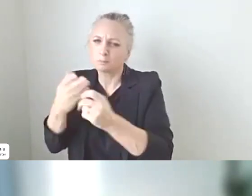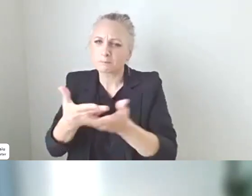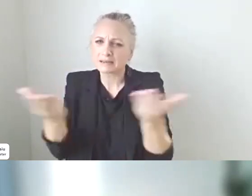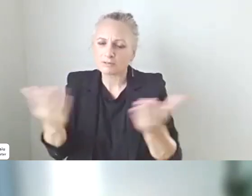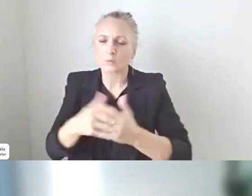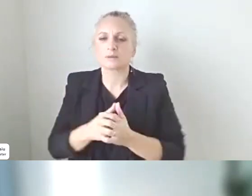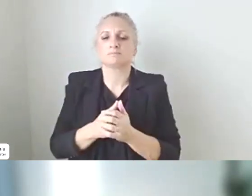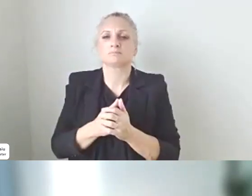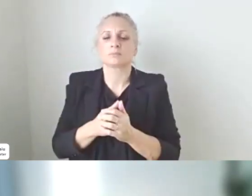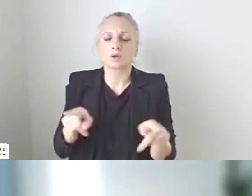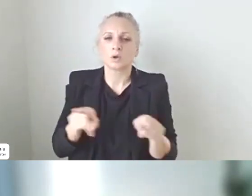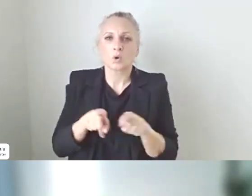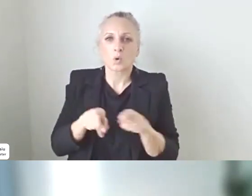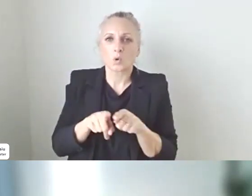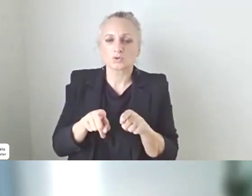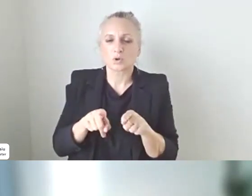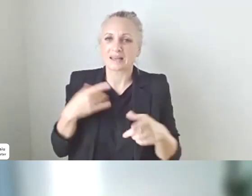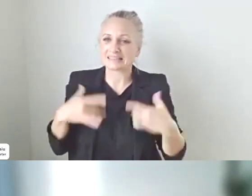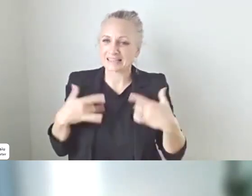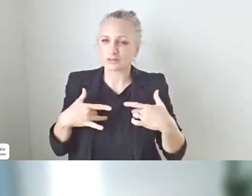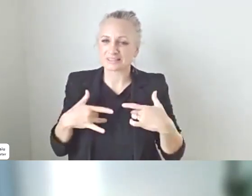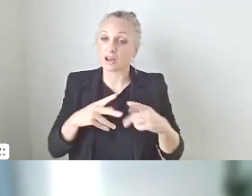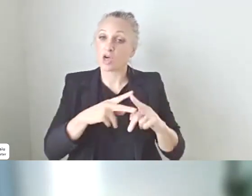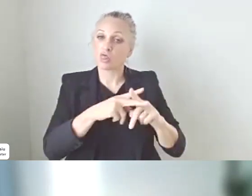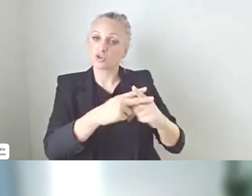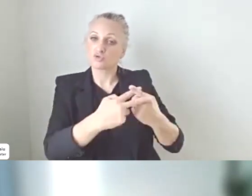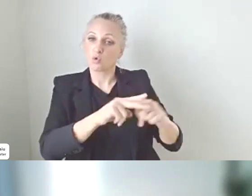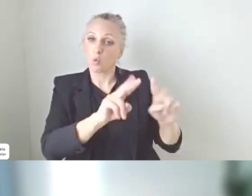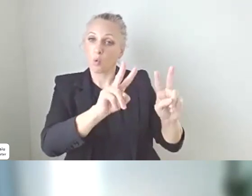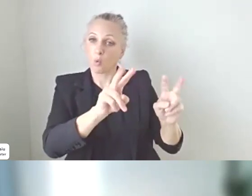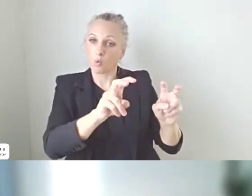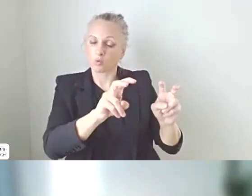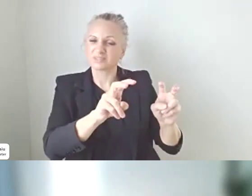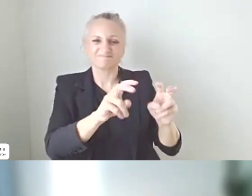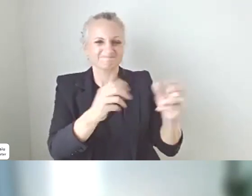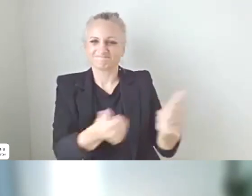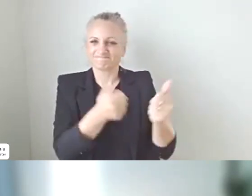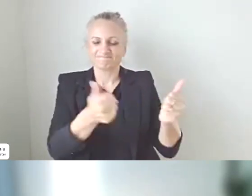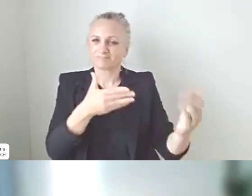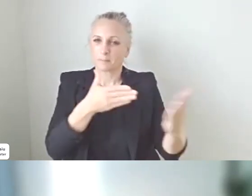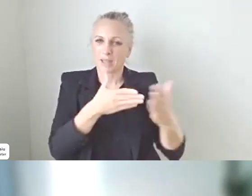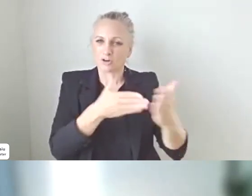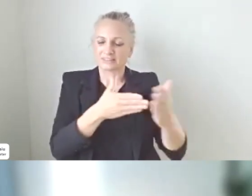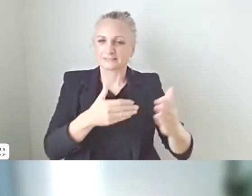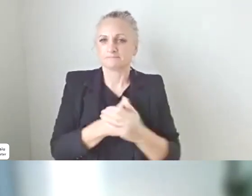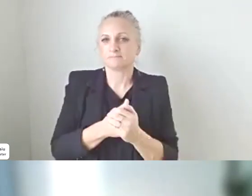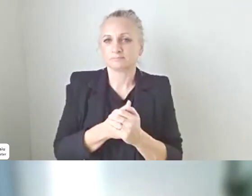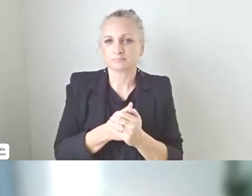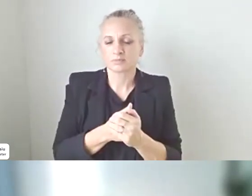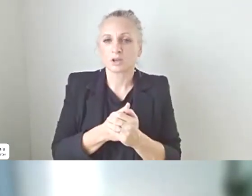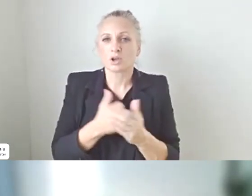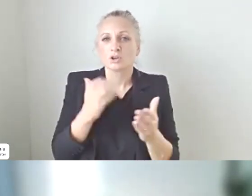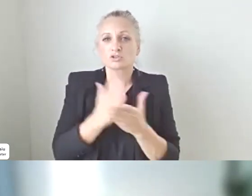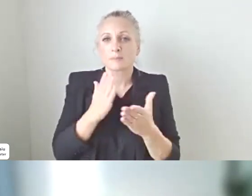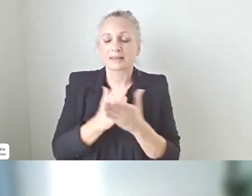the tools that we have still have a lot of barriers that make them very difficult to use. So to ensure equity in our society and